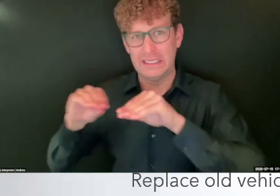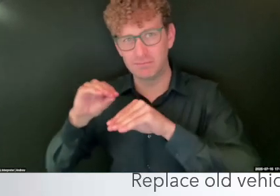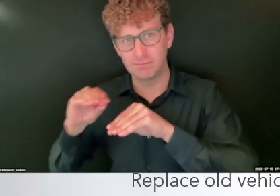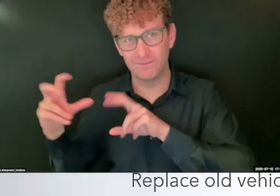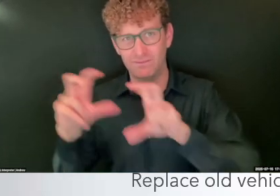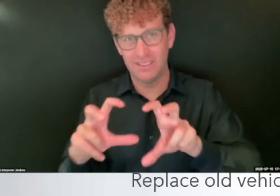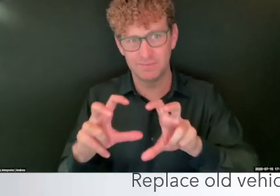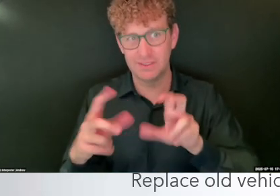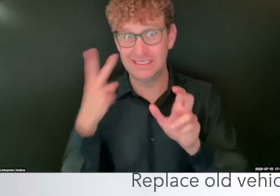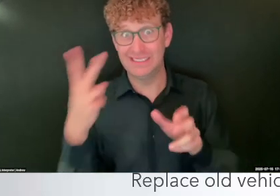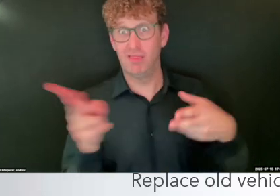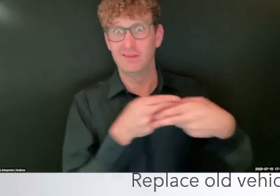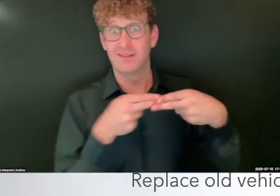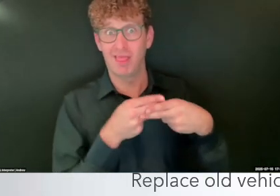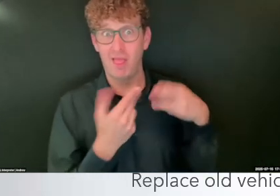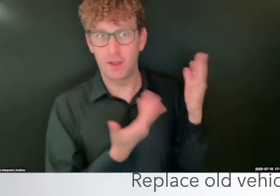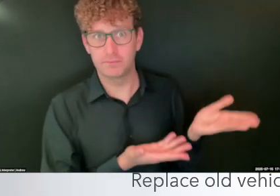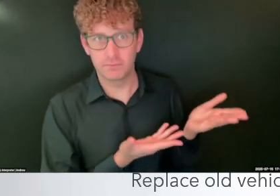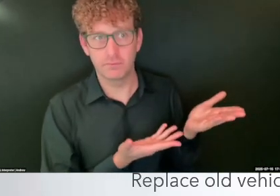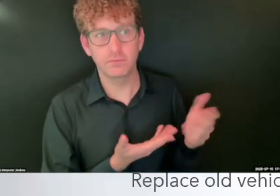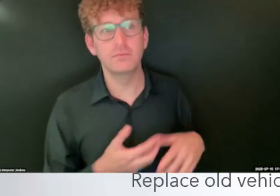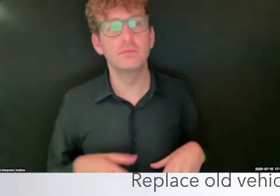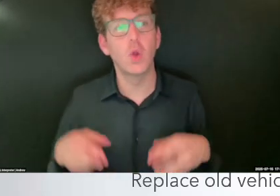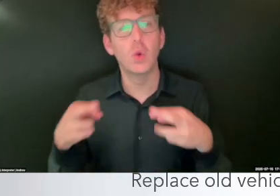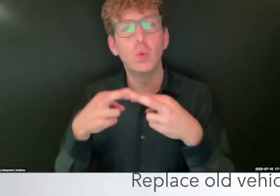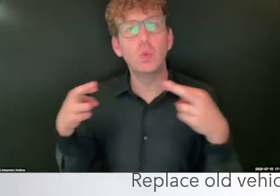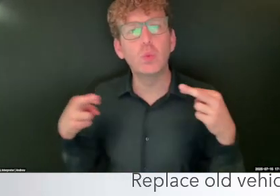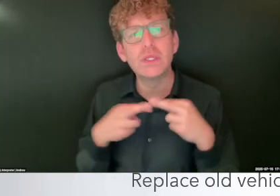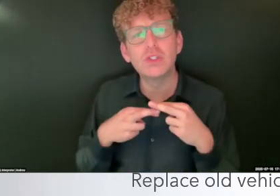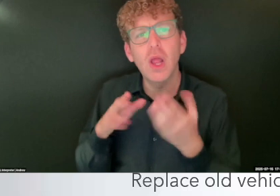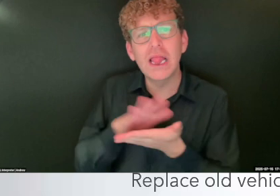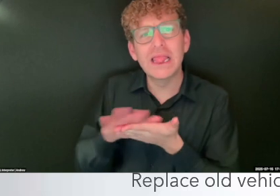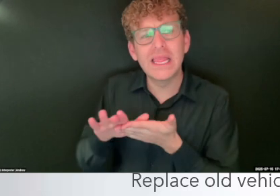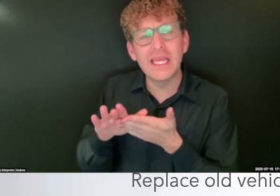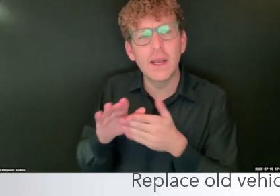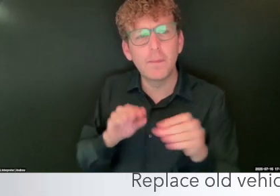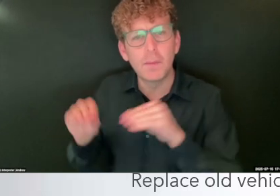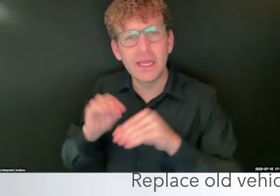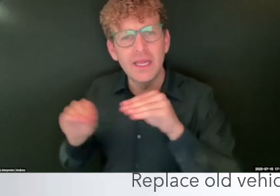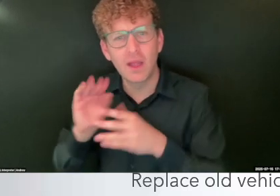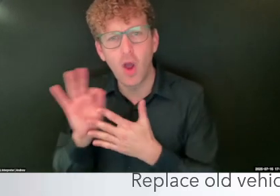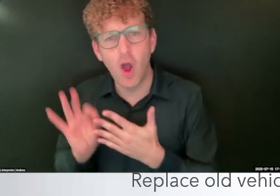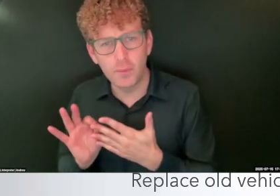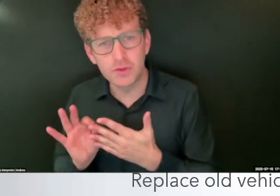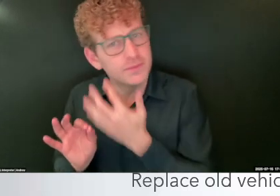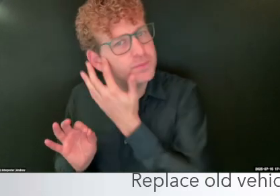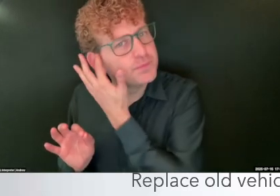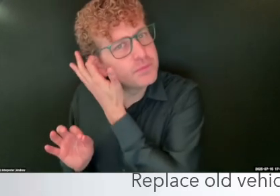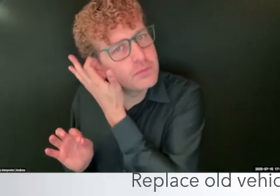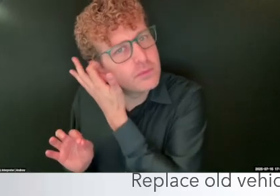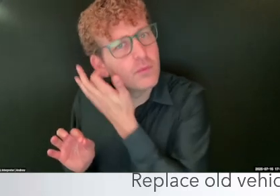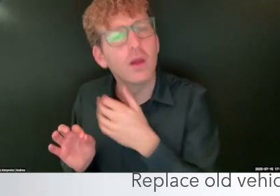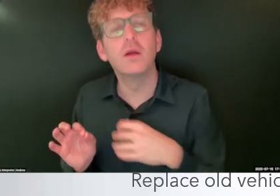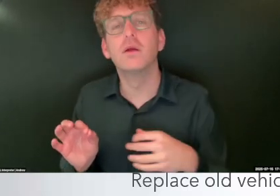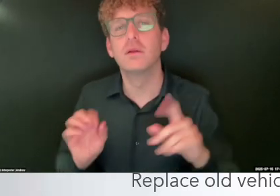Options, or CMO, were the initial pilots that provided shared mobility services. These pilots have helped CARB